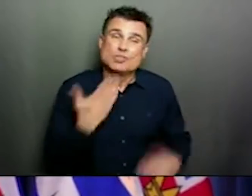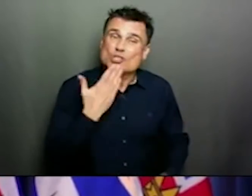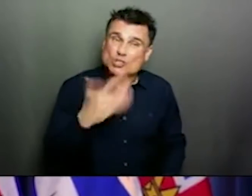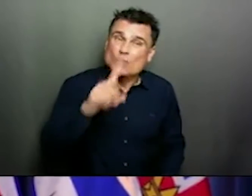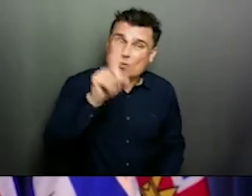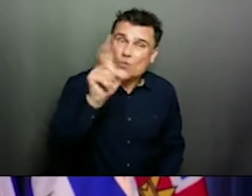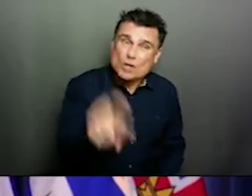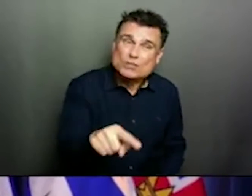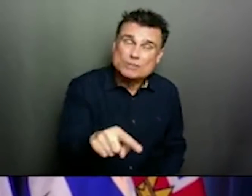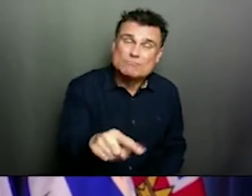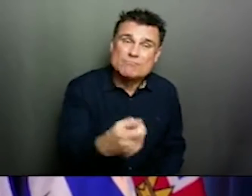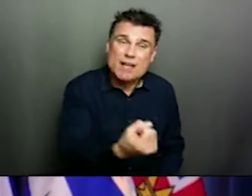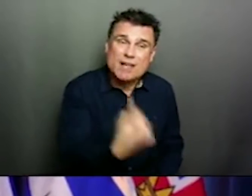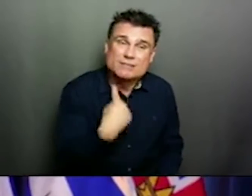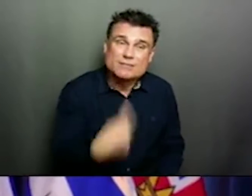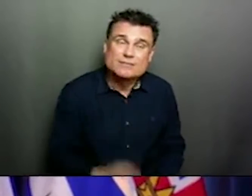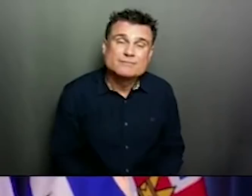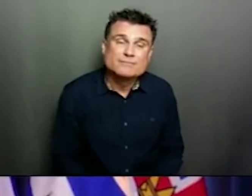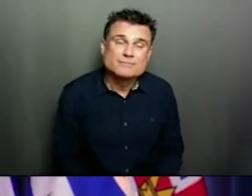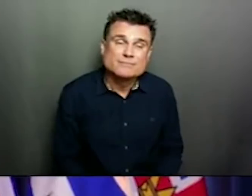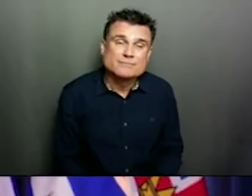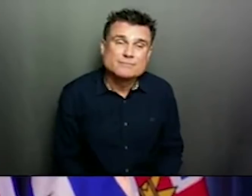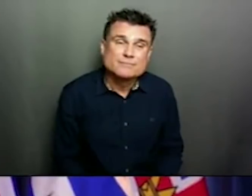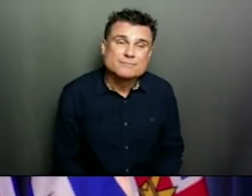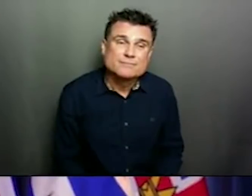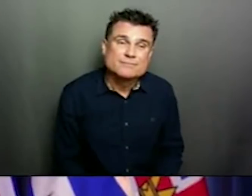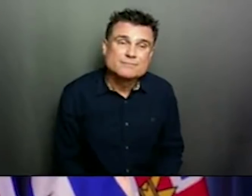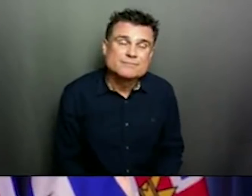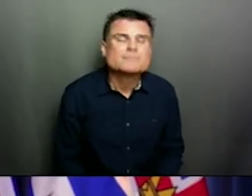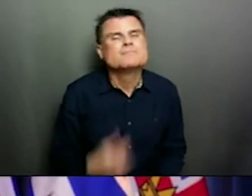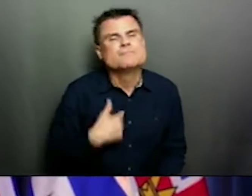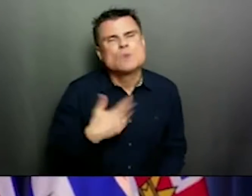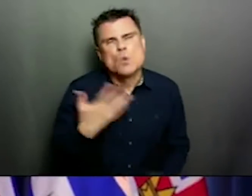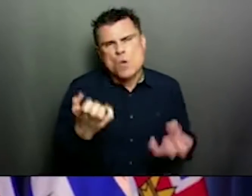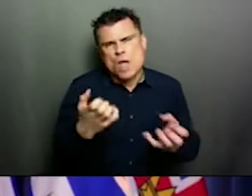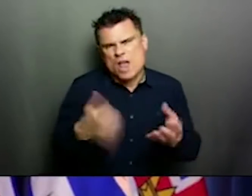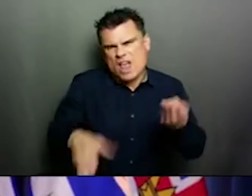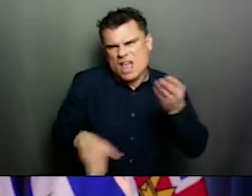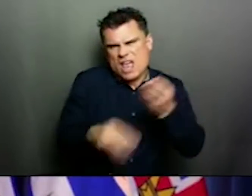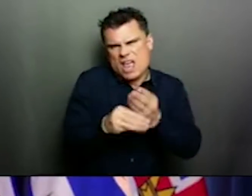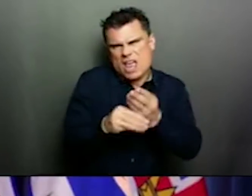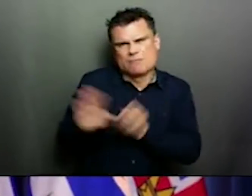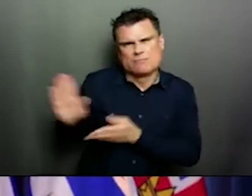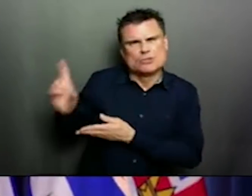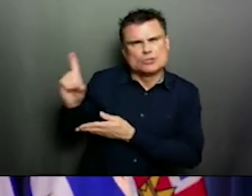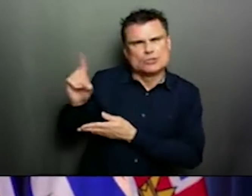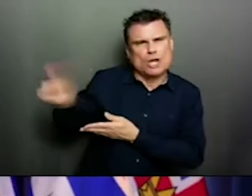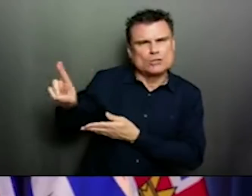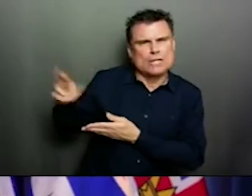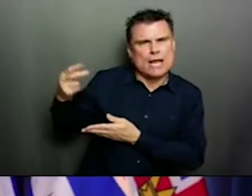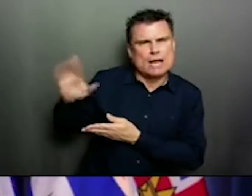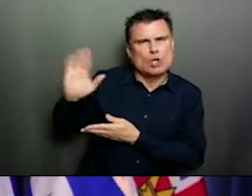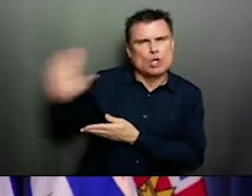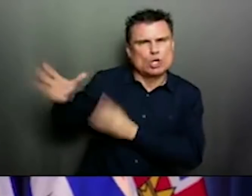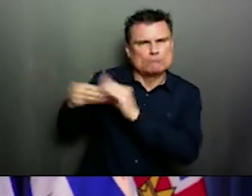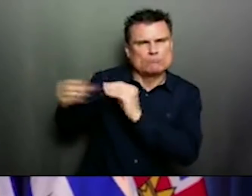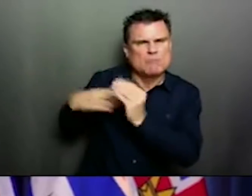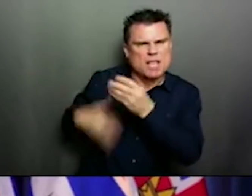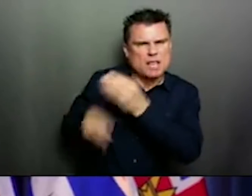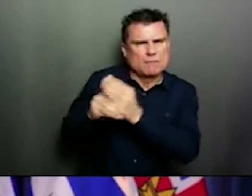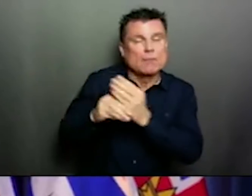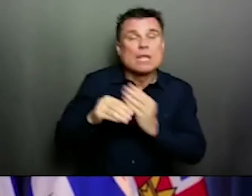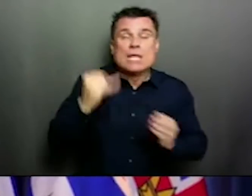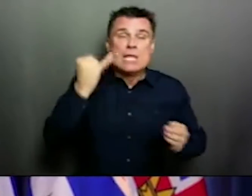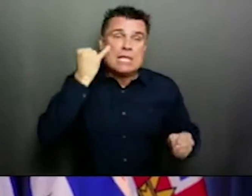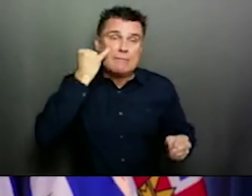But I think what I want to say, in addition to what Dr. Henry has said, is that when you're in doubt, rule it out right now. And